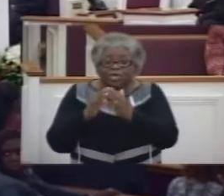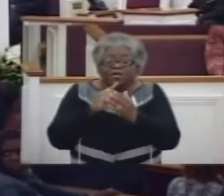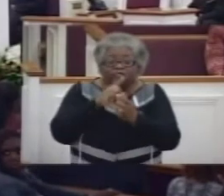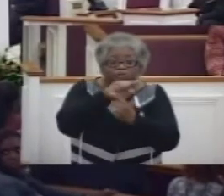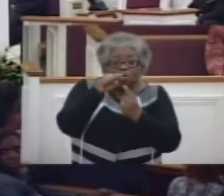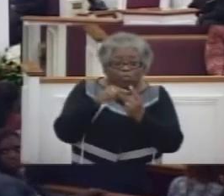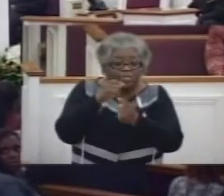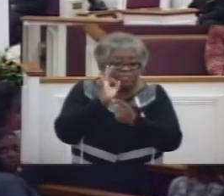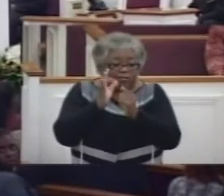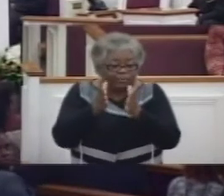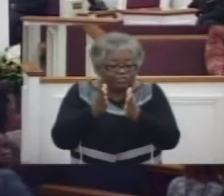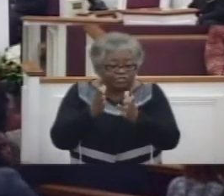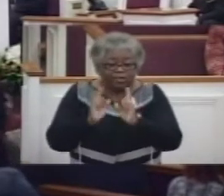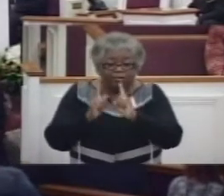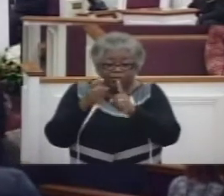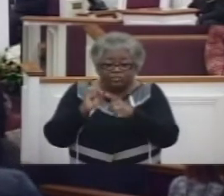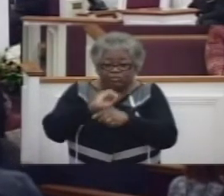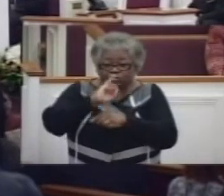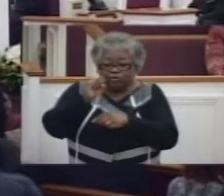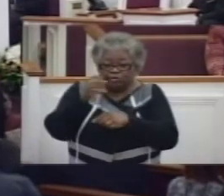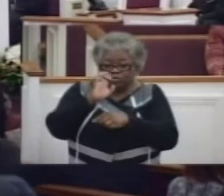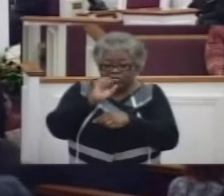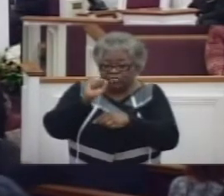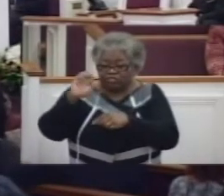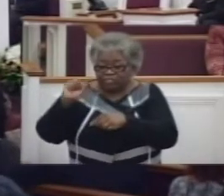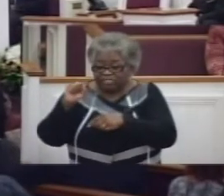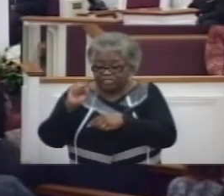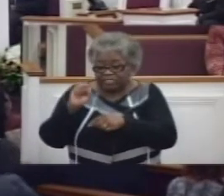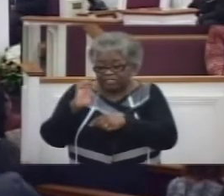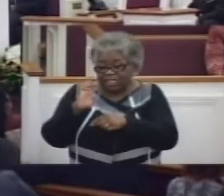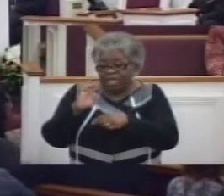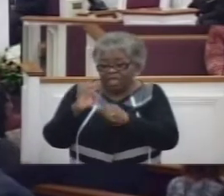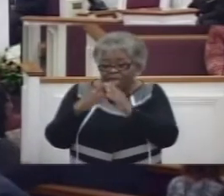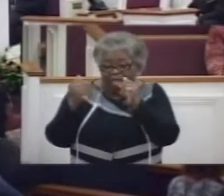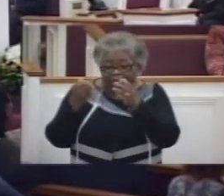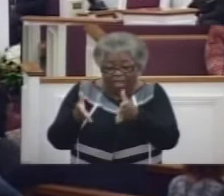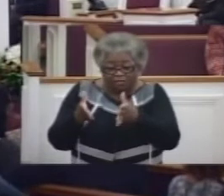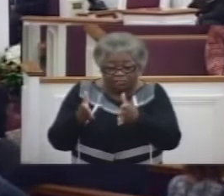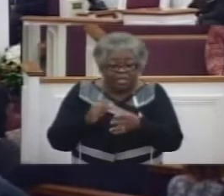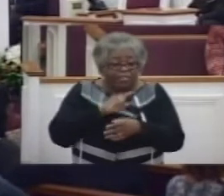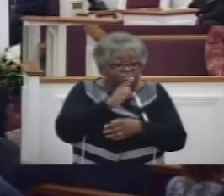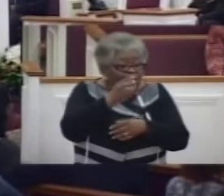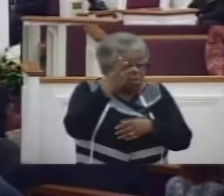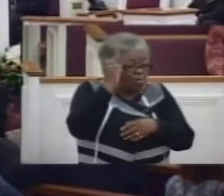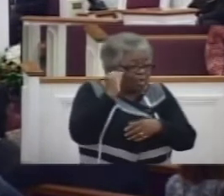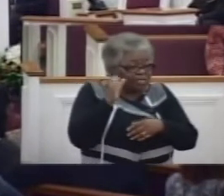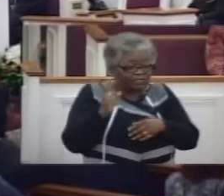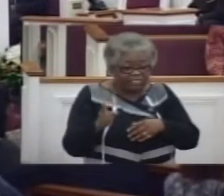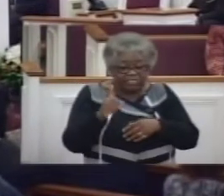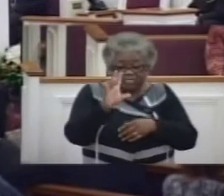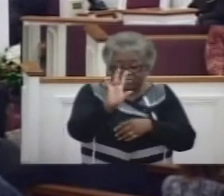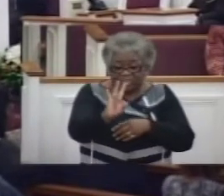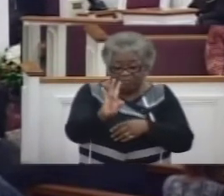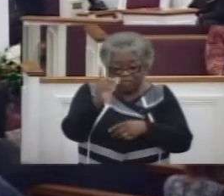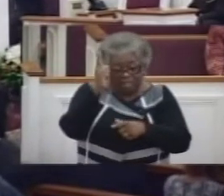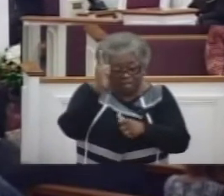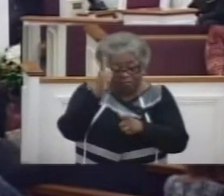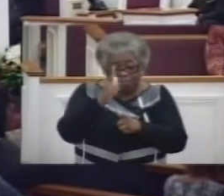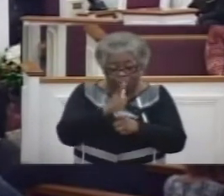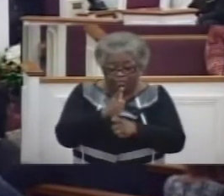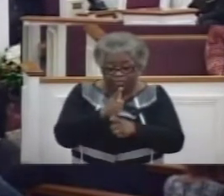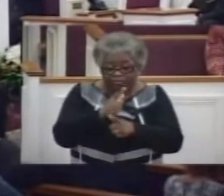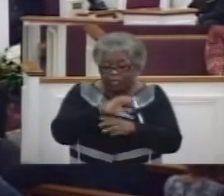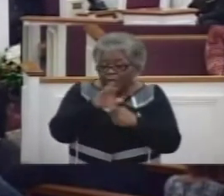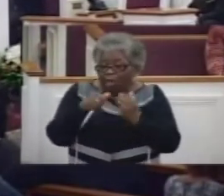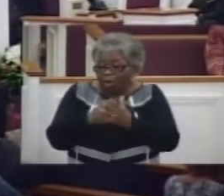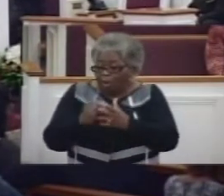came to Jesse's house, God sent him to Jesse's house. There were his 7 brothers.